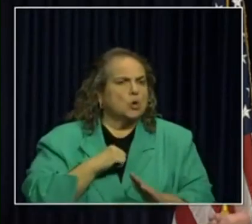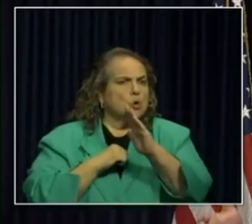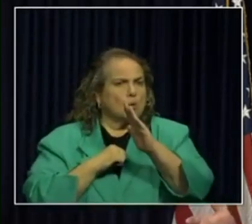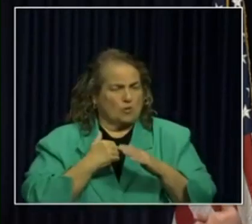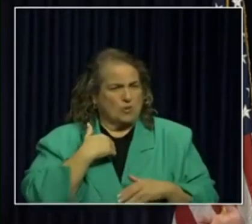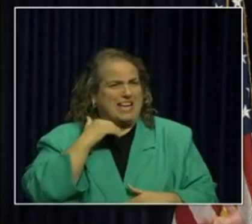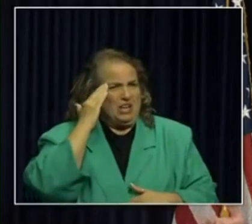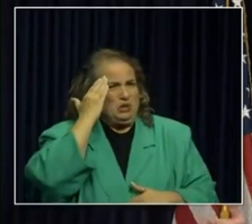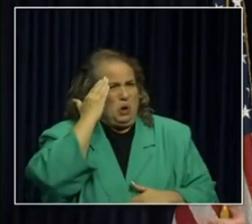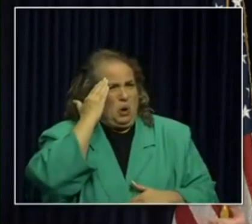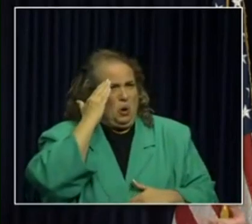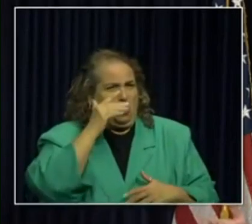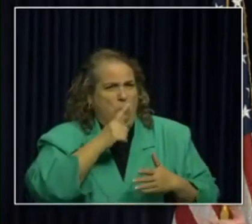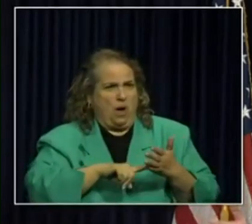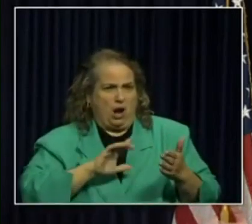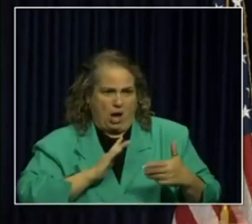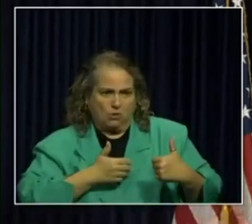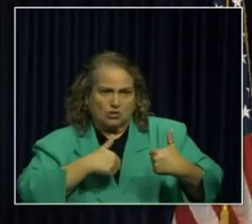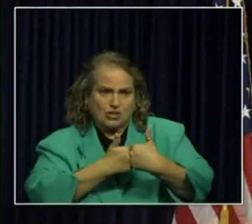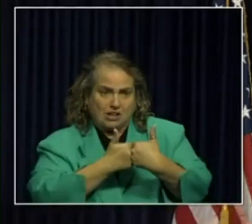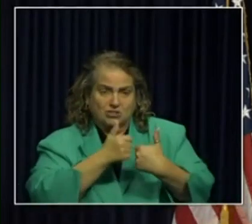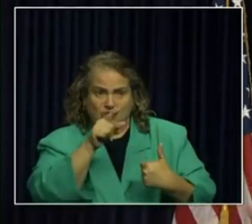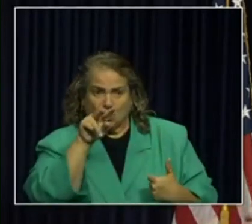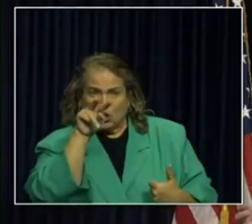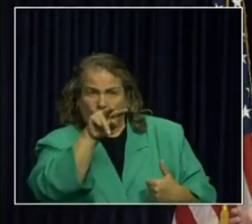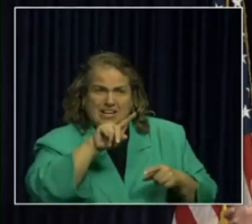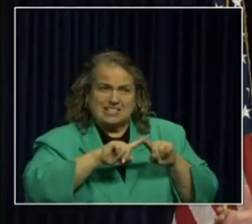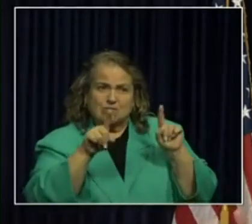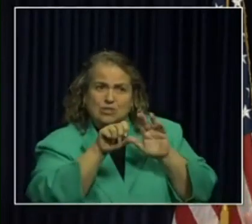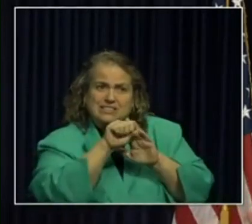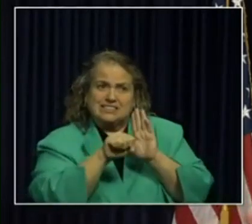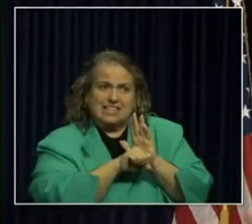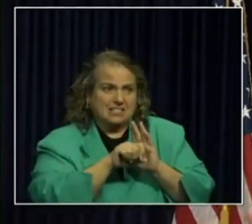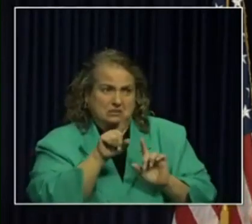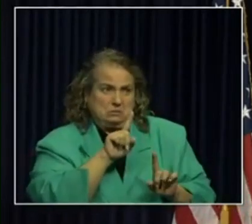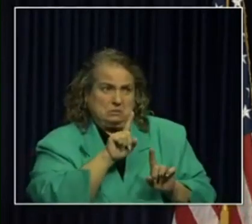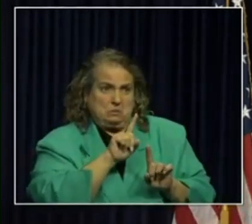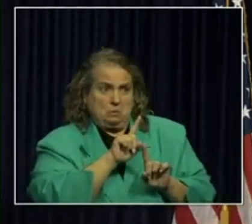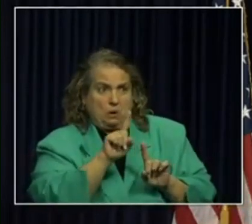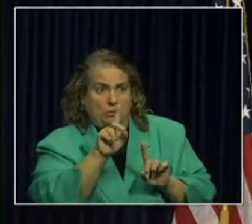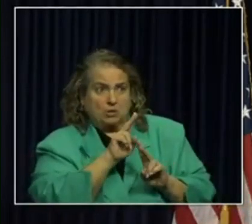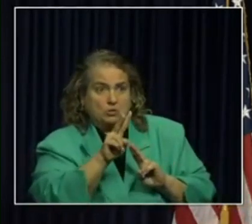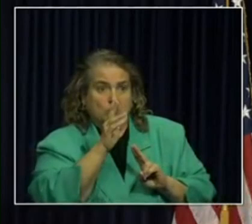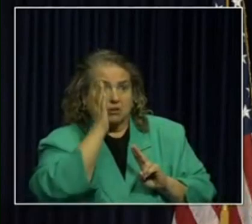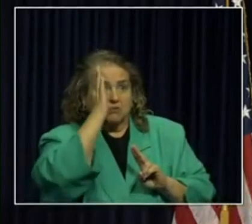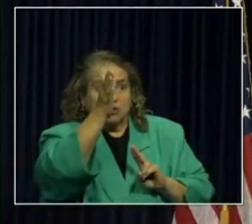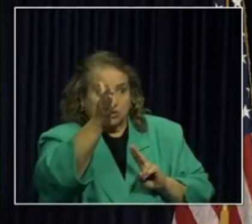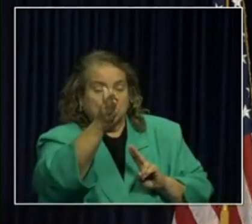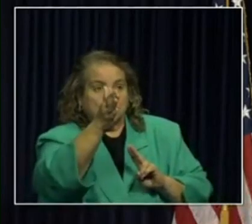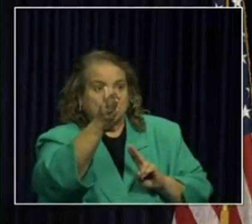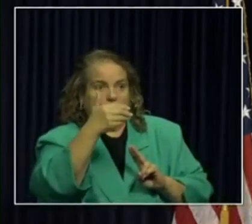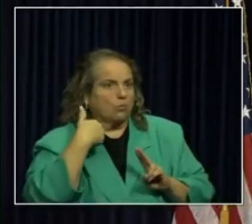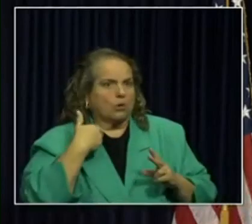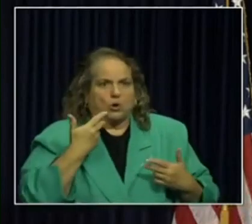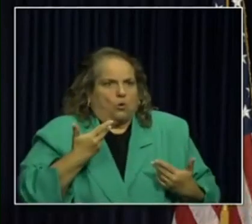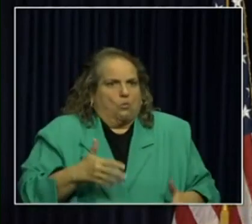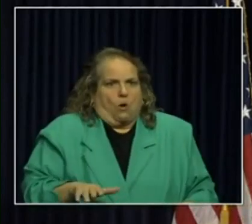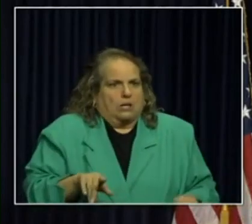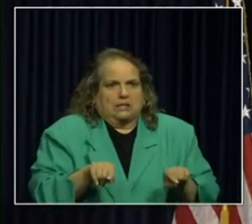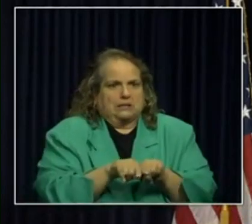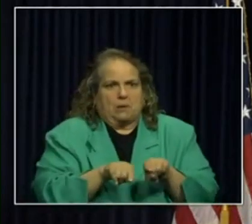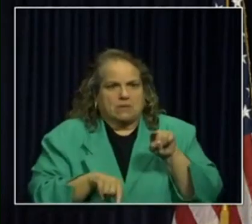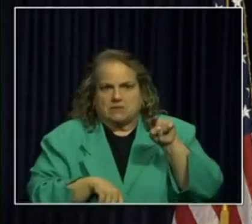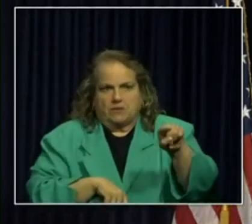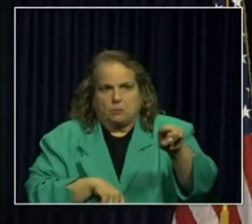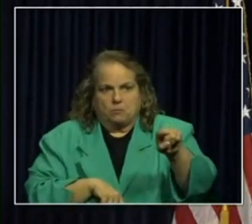if we can look at those states and see potentially a week or 2 weeks in the future, and we can make sure it won't be our reality